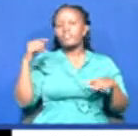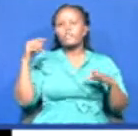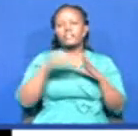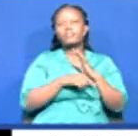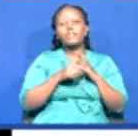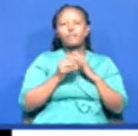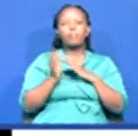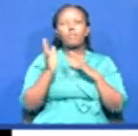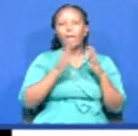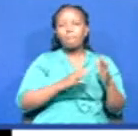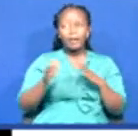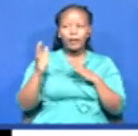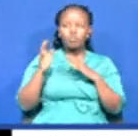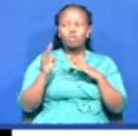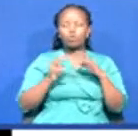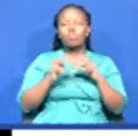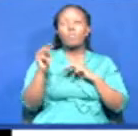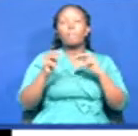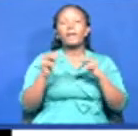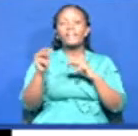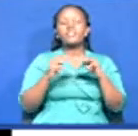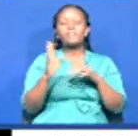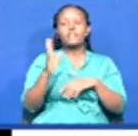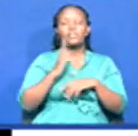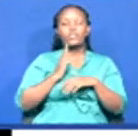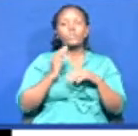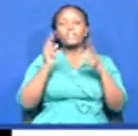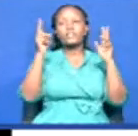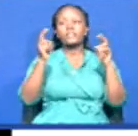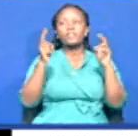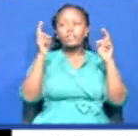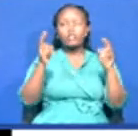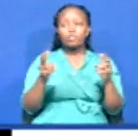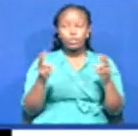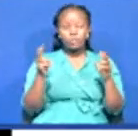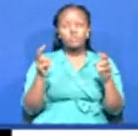of managing security issues. And therefore,